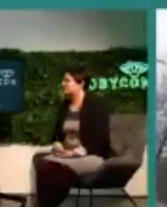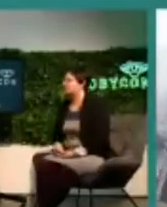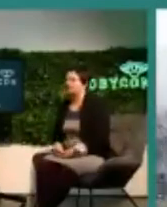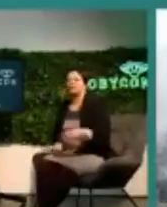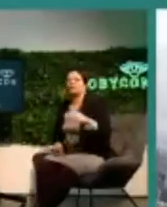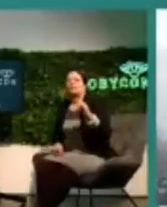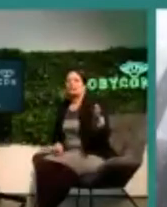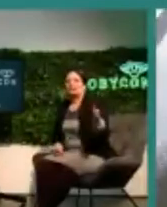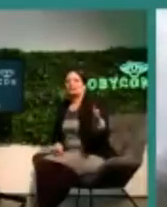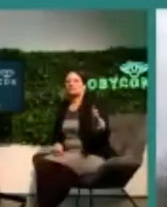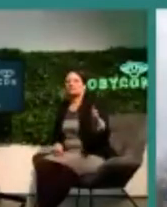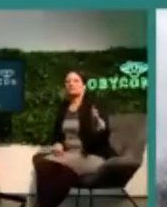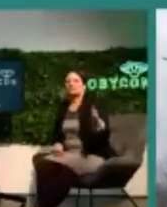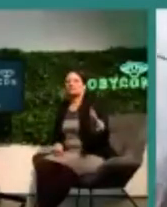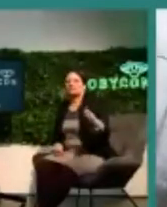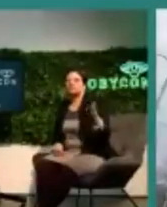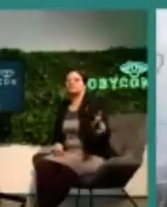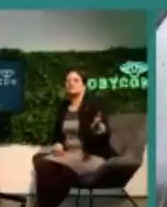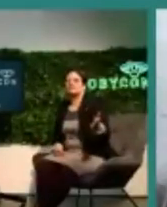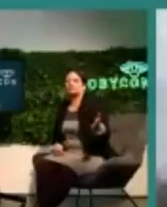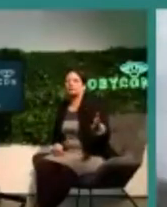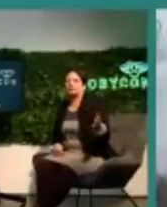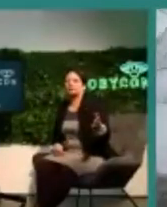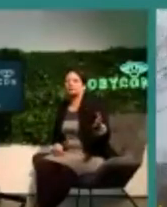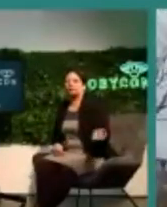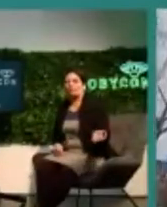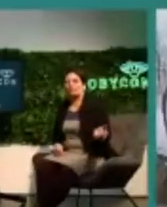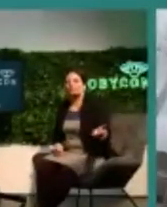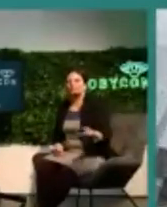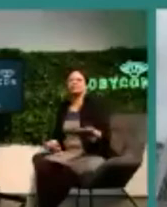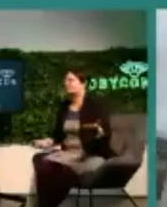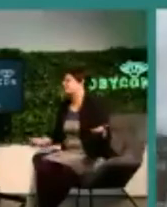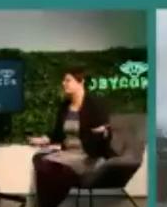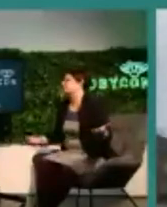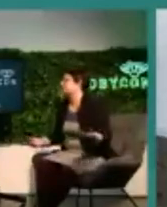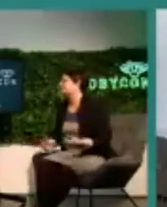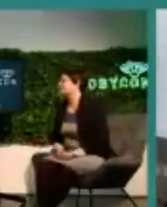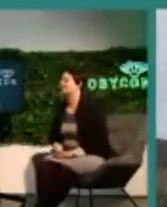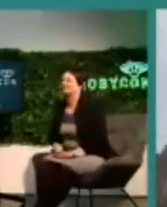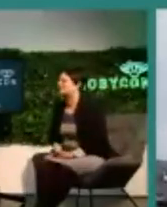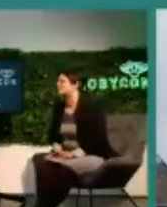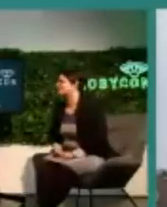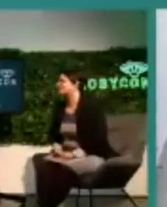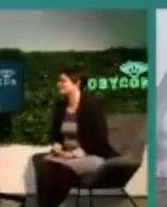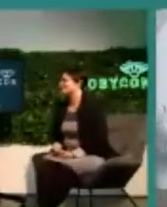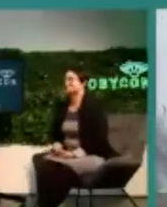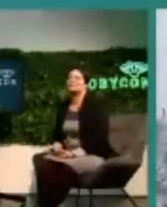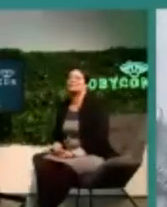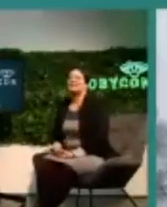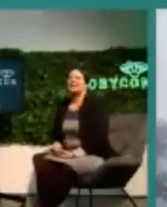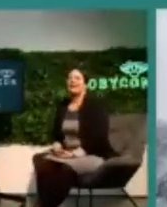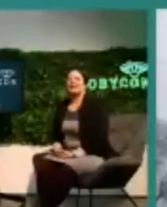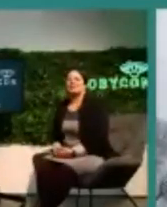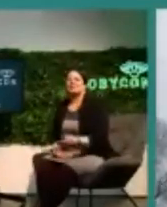neighborhoods. And we're about to head into the adjacent suburb of Den Hoorn, or a community of Den Hoorn. I don't know if it's